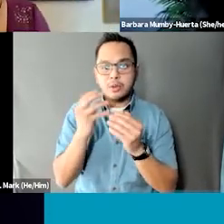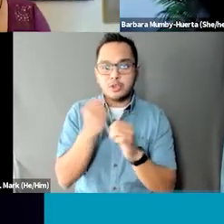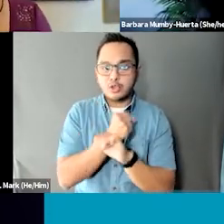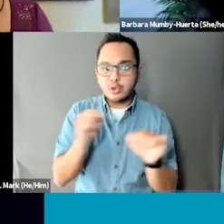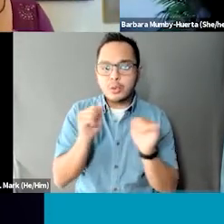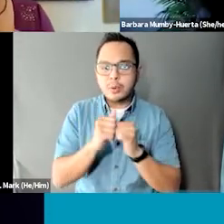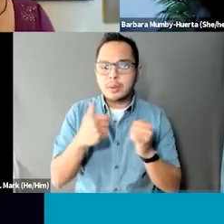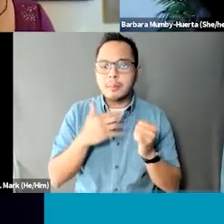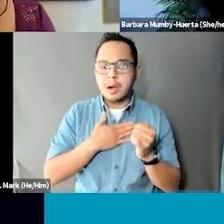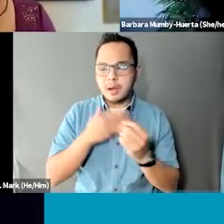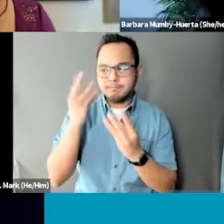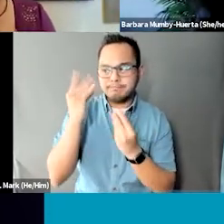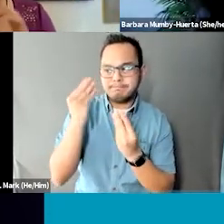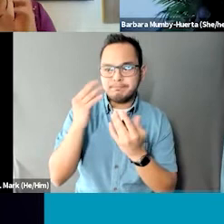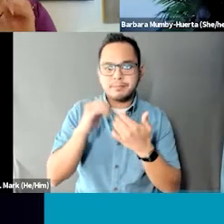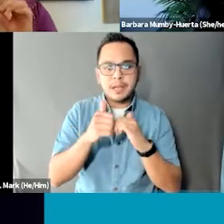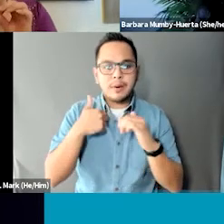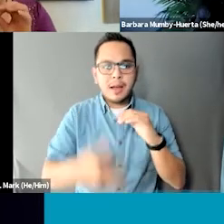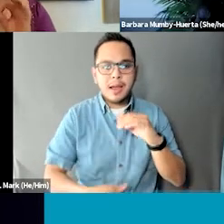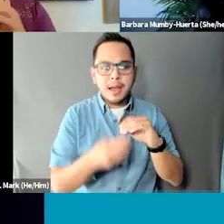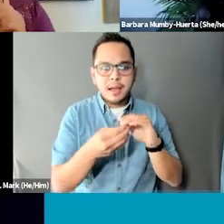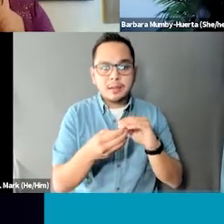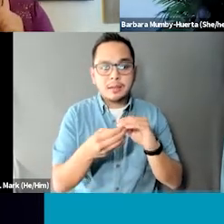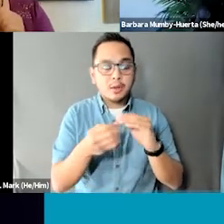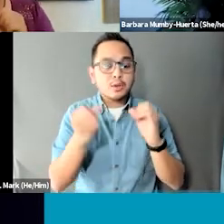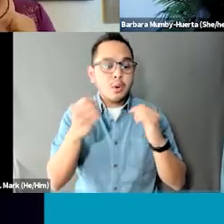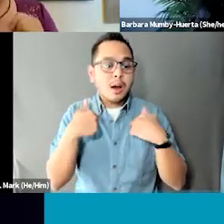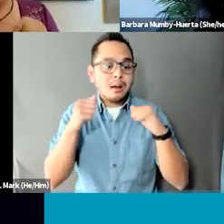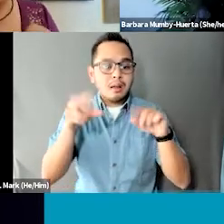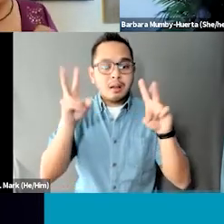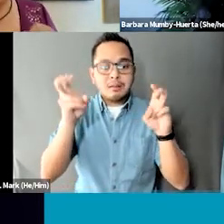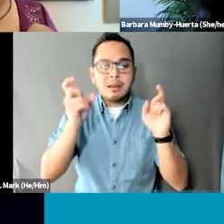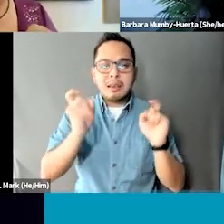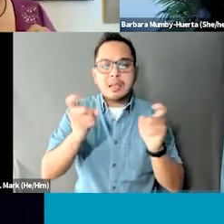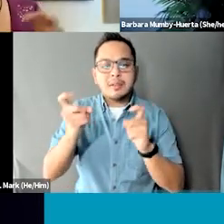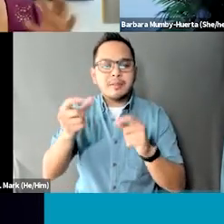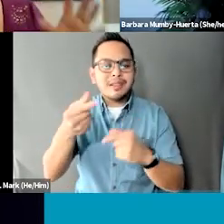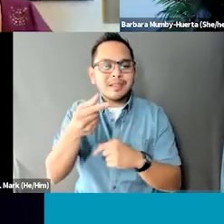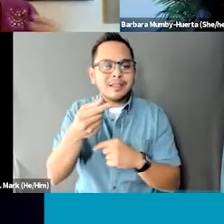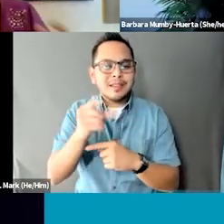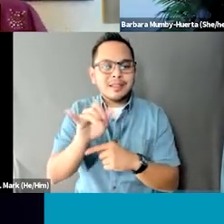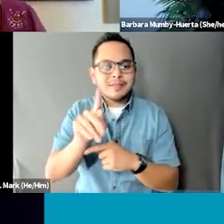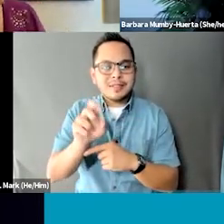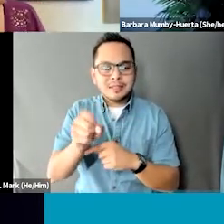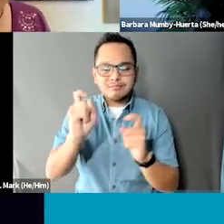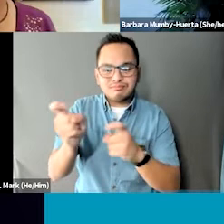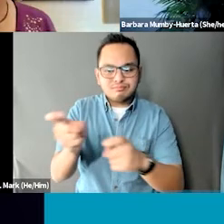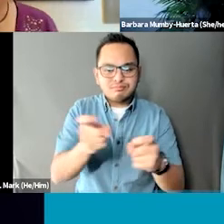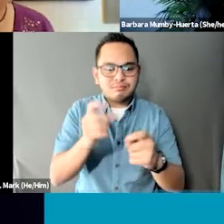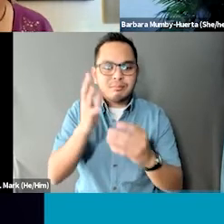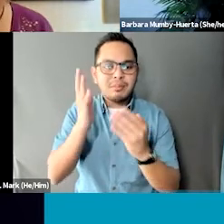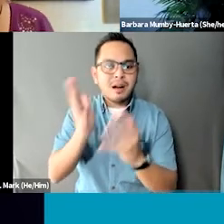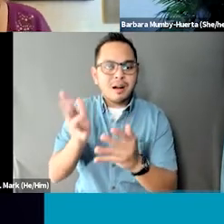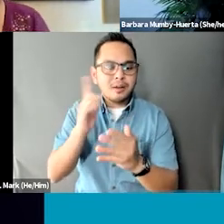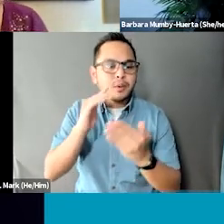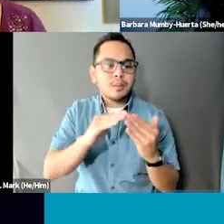table, so much so that I can leave those gifts behind with people who need it or communities that